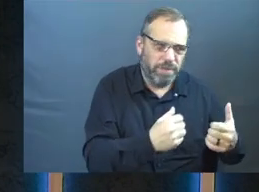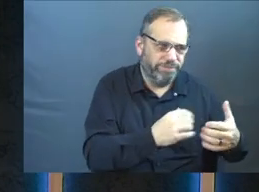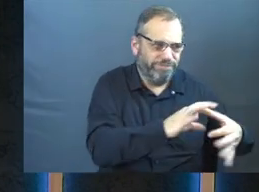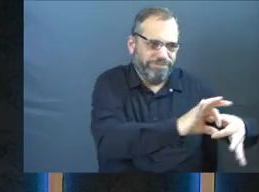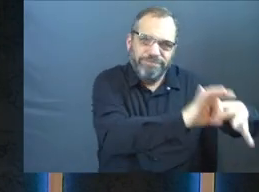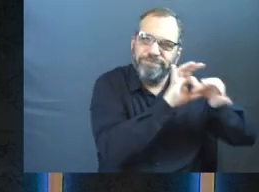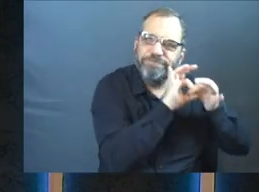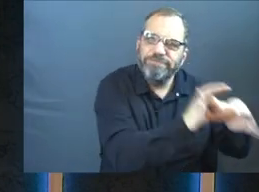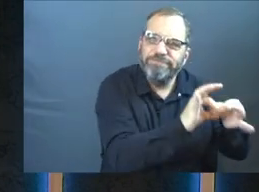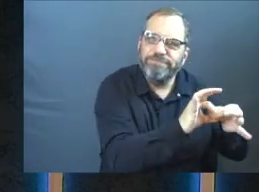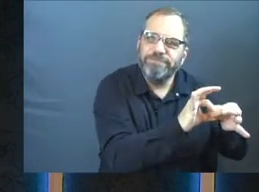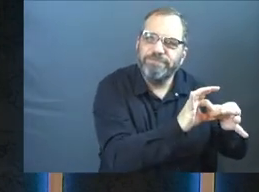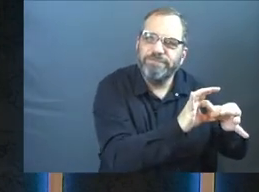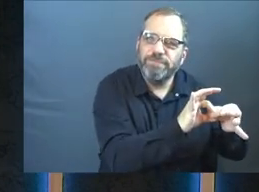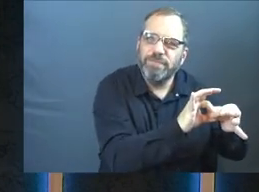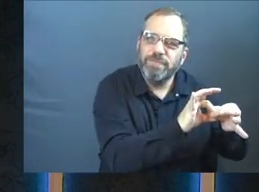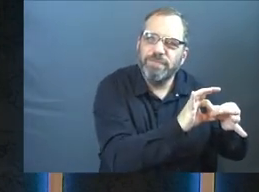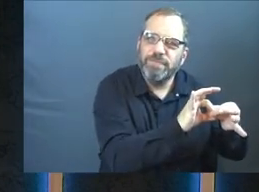partner.